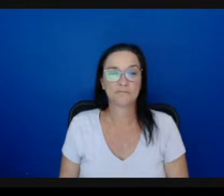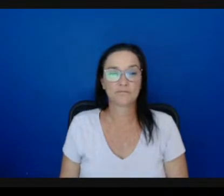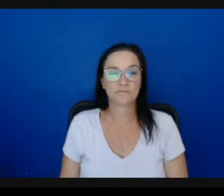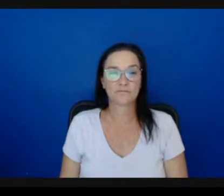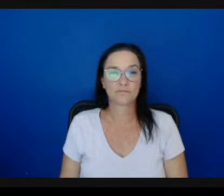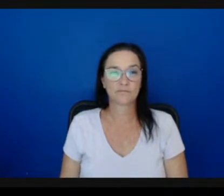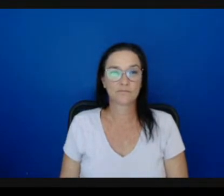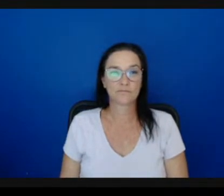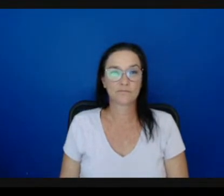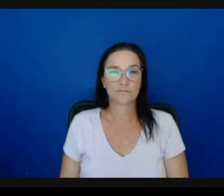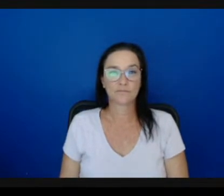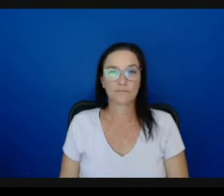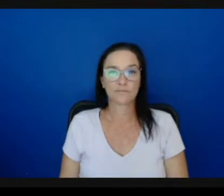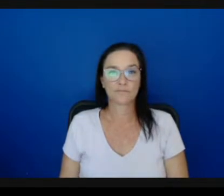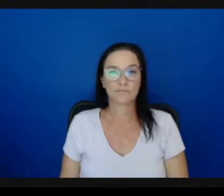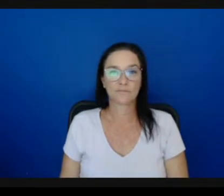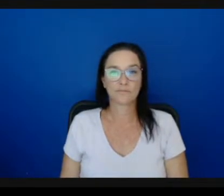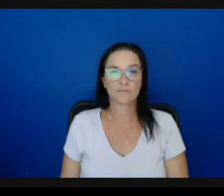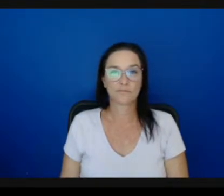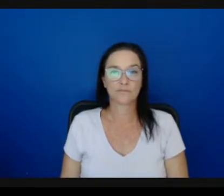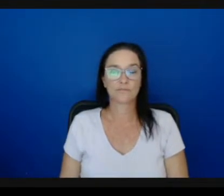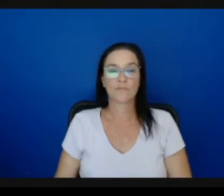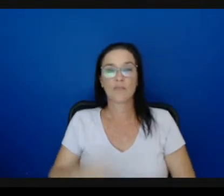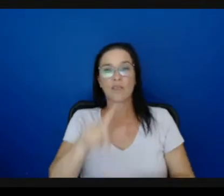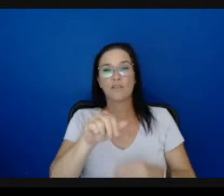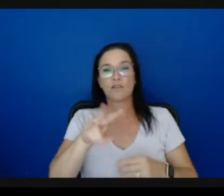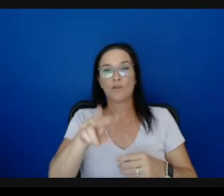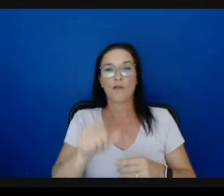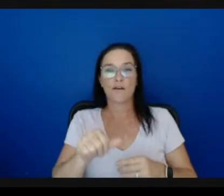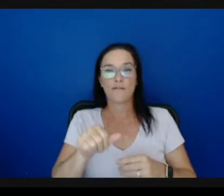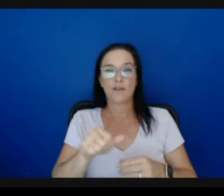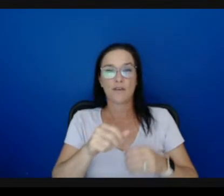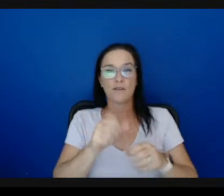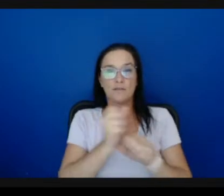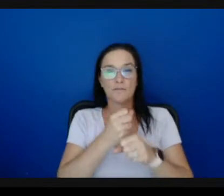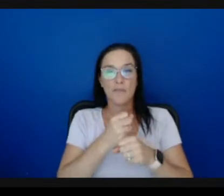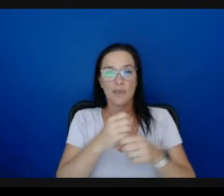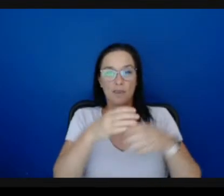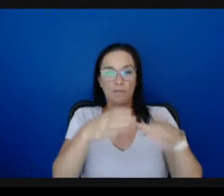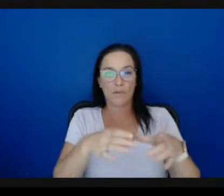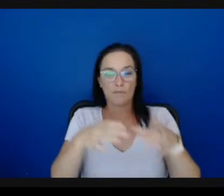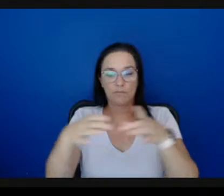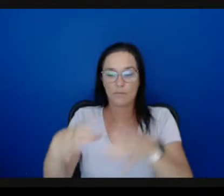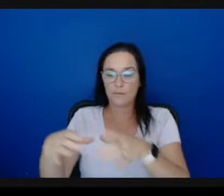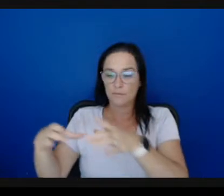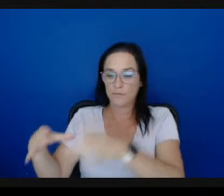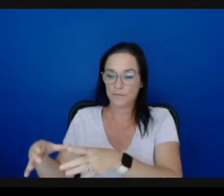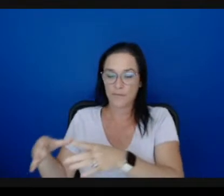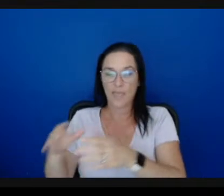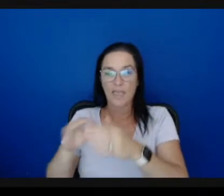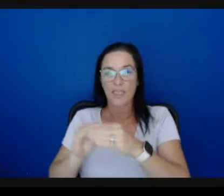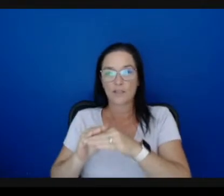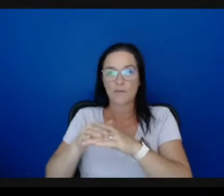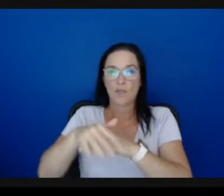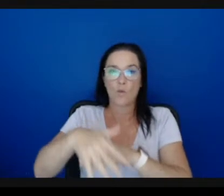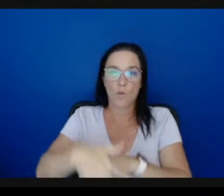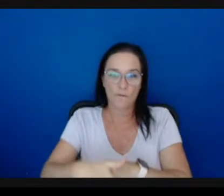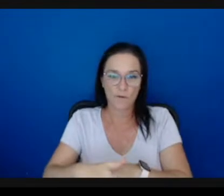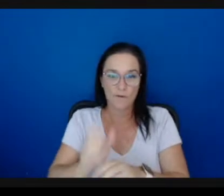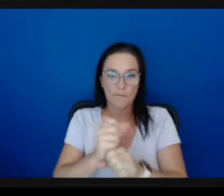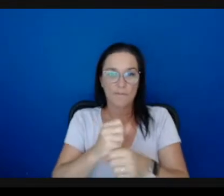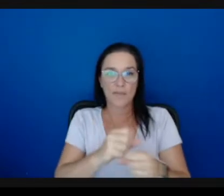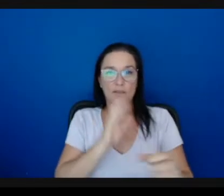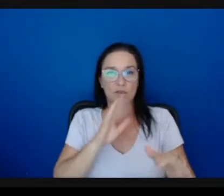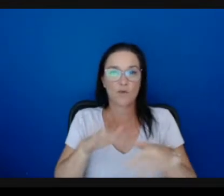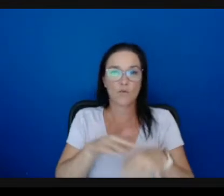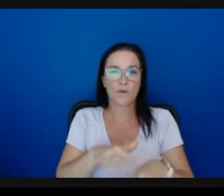So lava keeps ponding in between that E-lava area, and that spillover sent a big river down